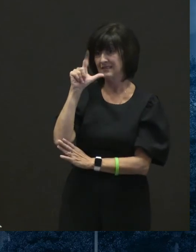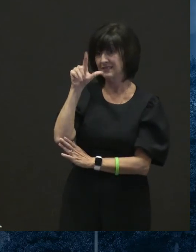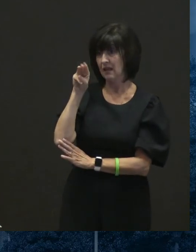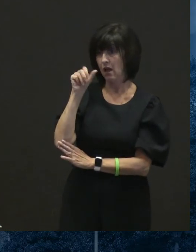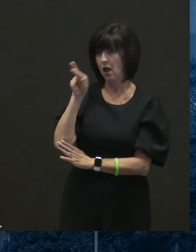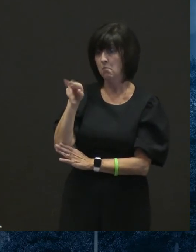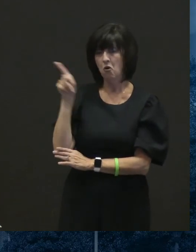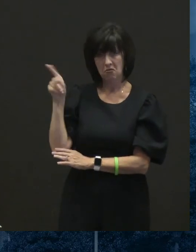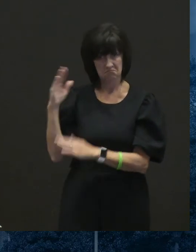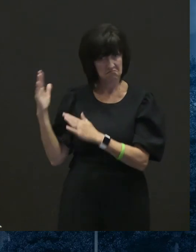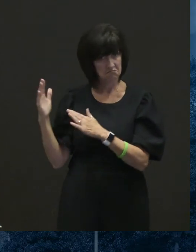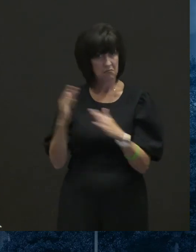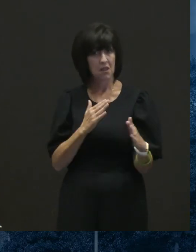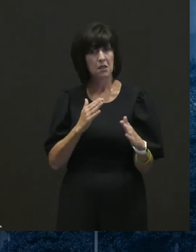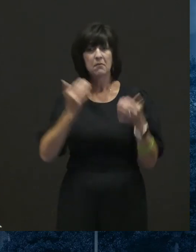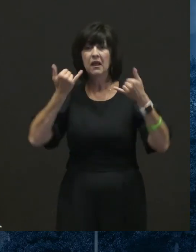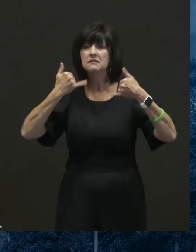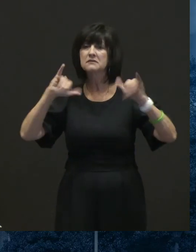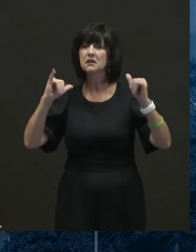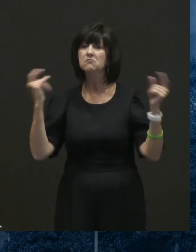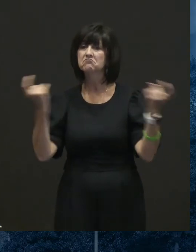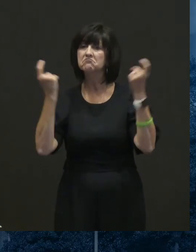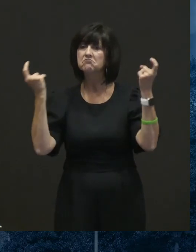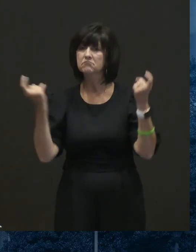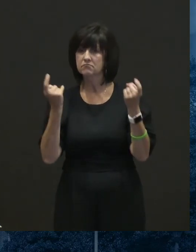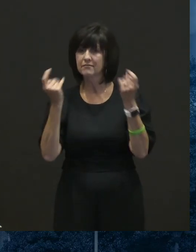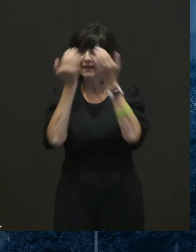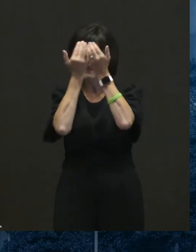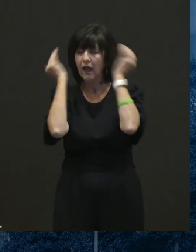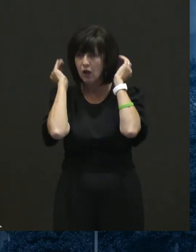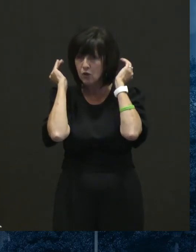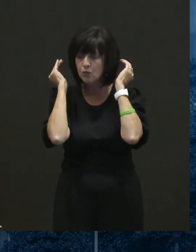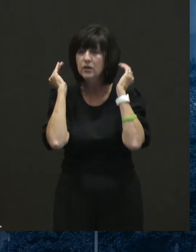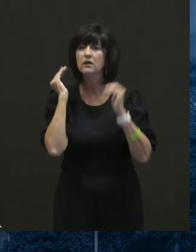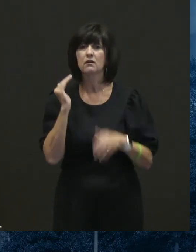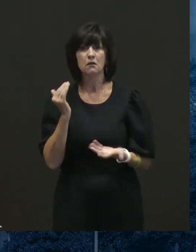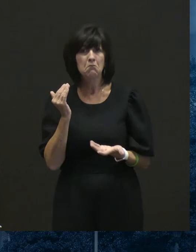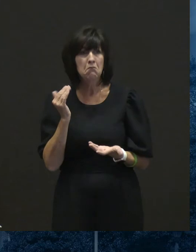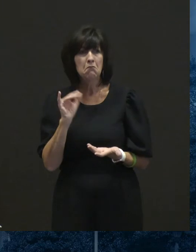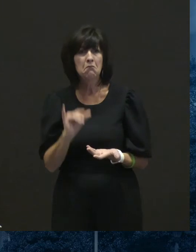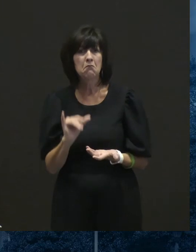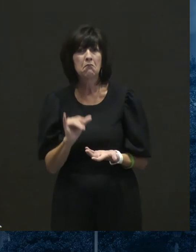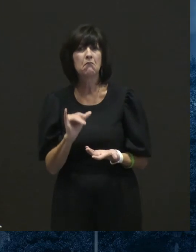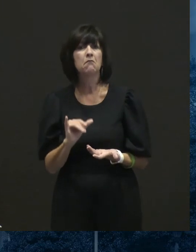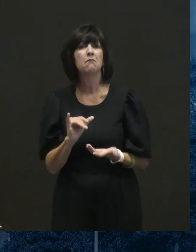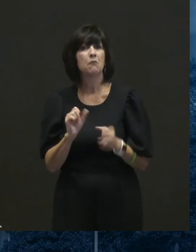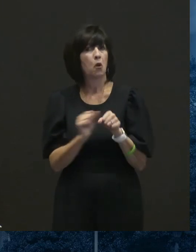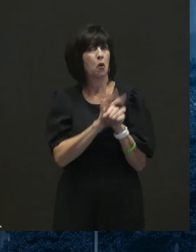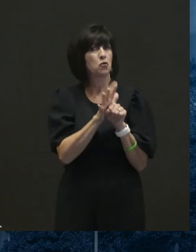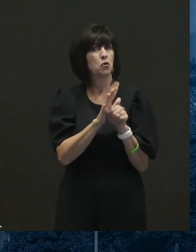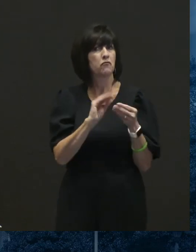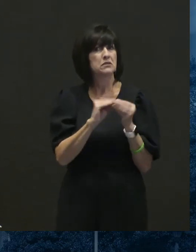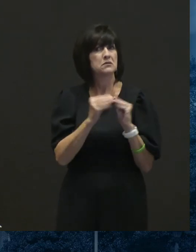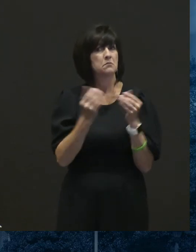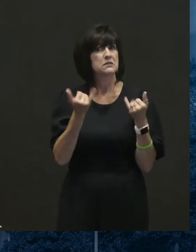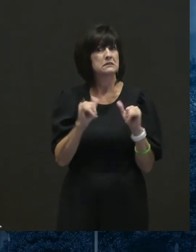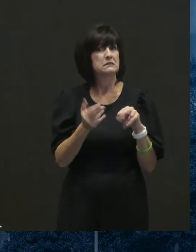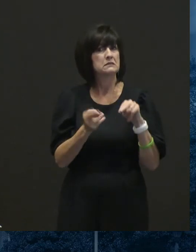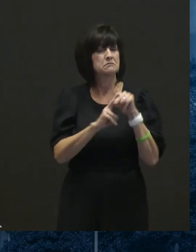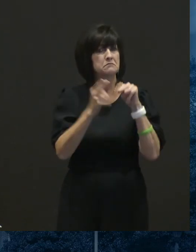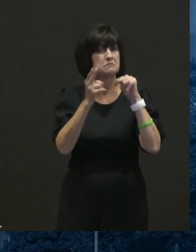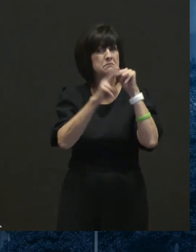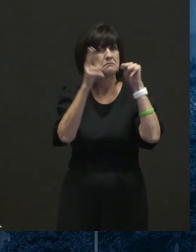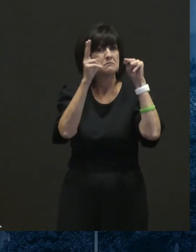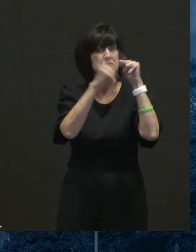Halloween festivities like trick-or-treating. With rising COVID-19 numbers, what do you think about this? We also had a similar question from Amy Cherry